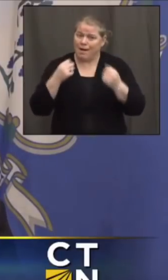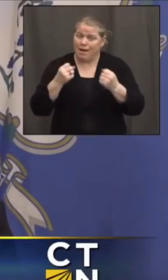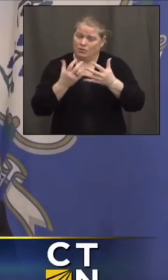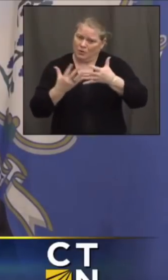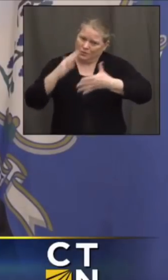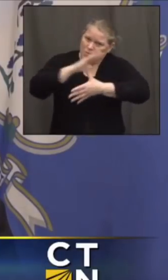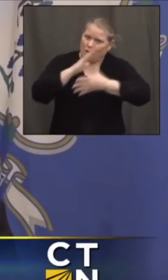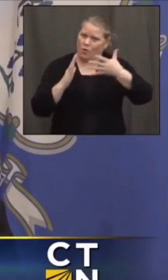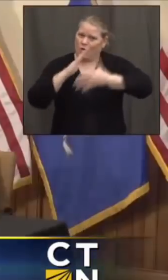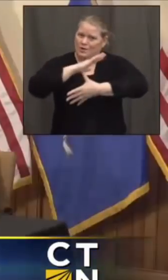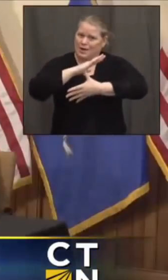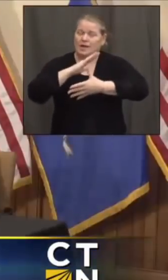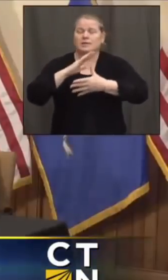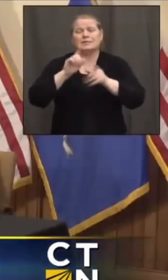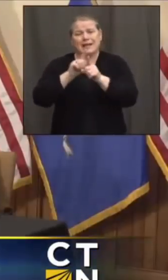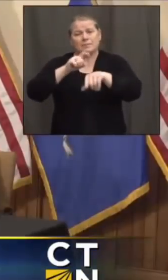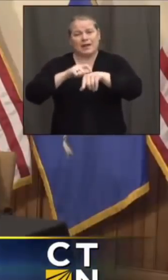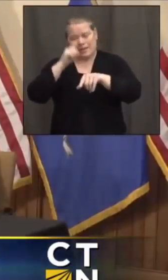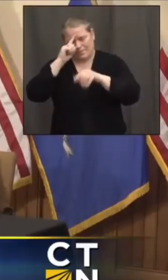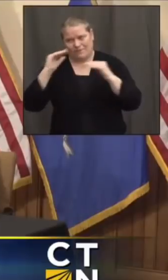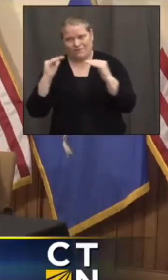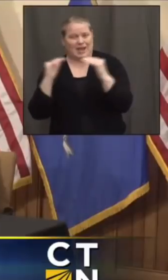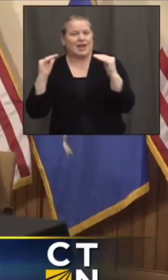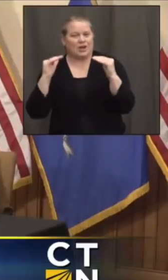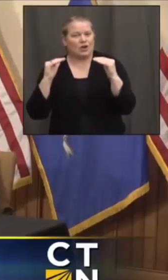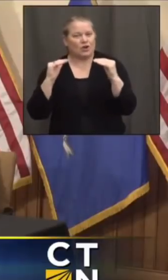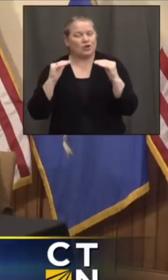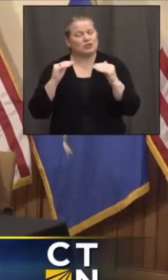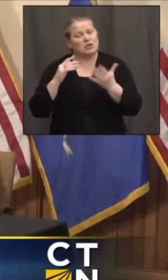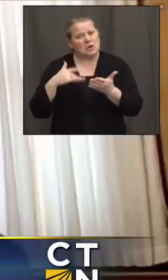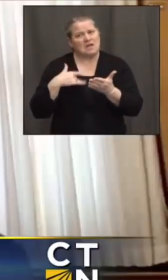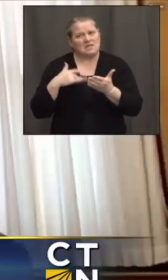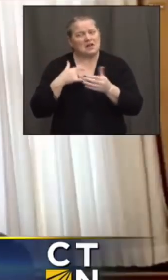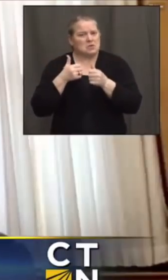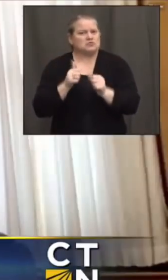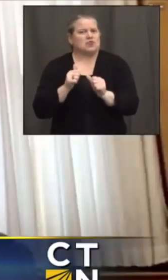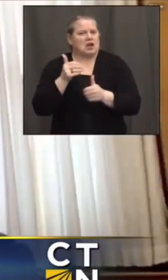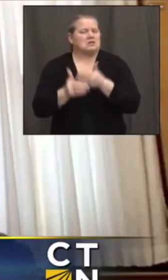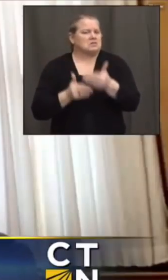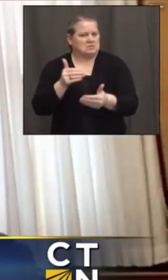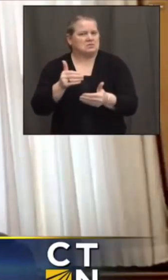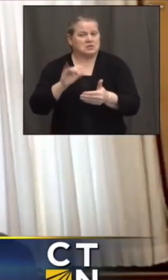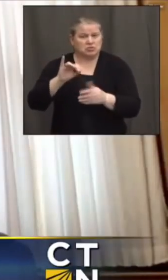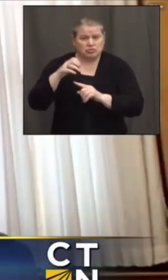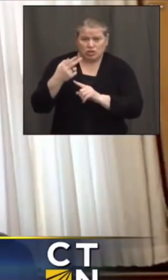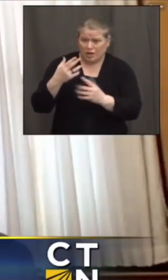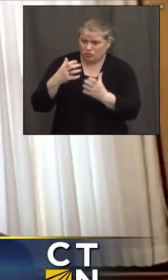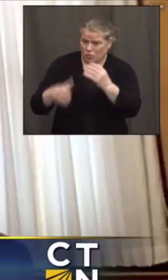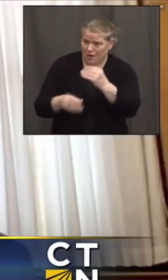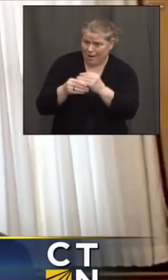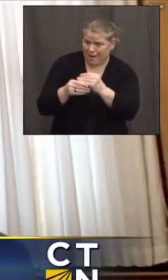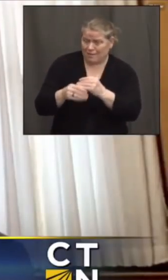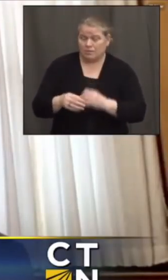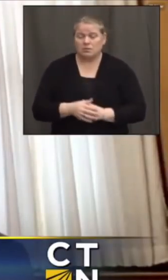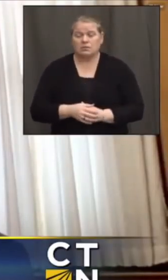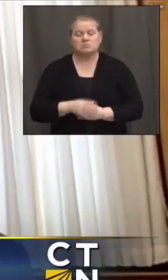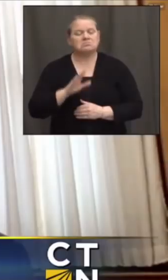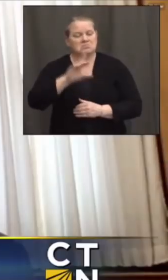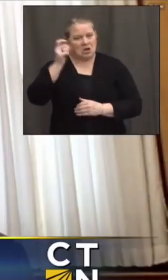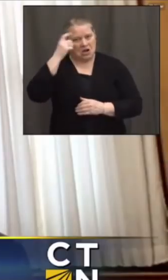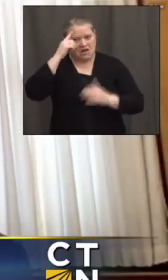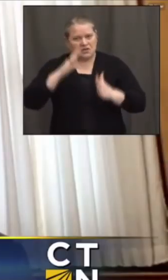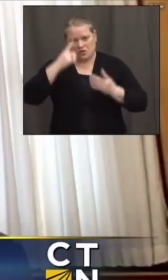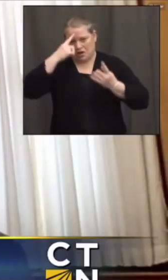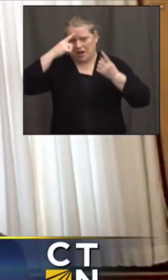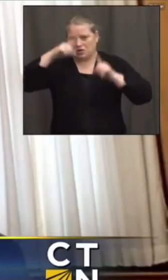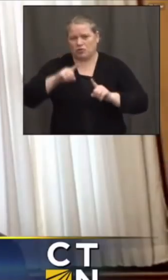on that? I think that's right, Governor. I think the numbers are smaller than that in terms of people who may have inadvertently